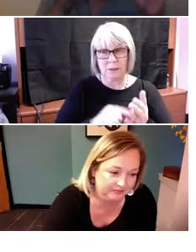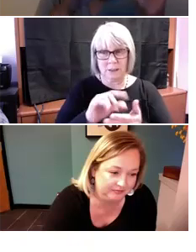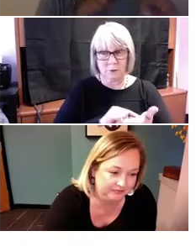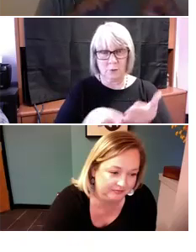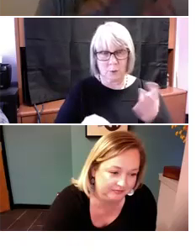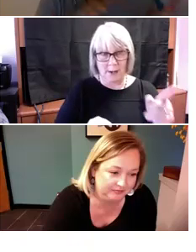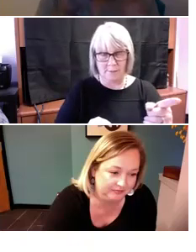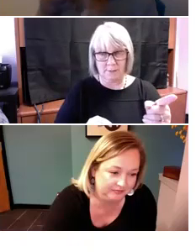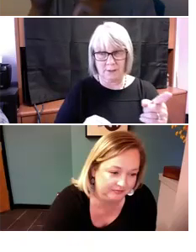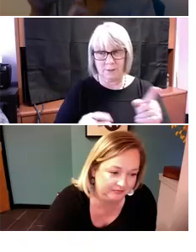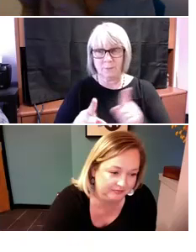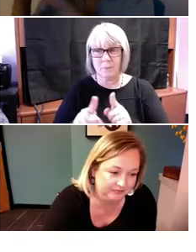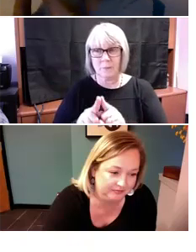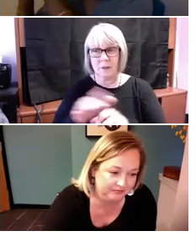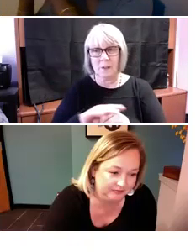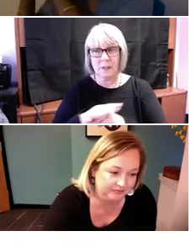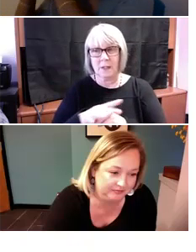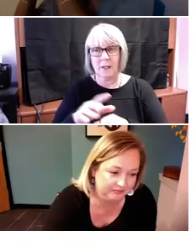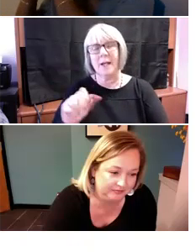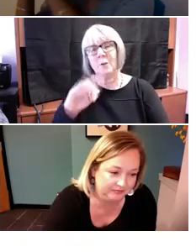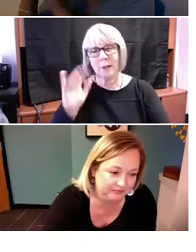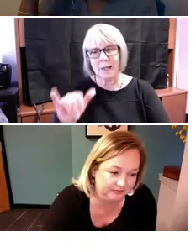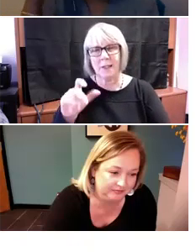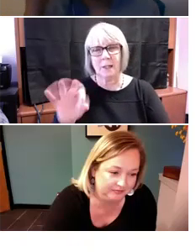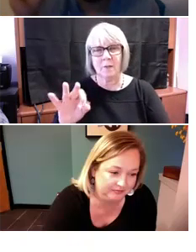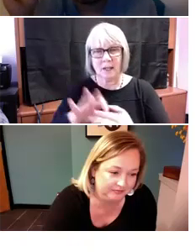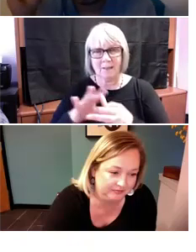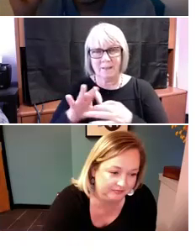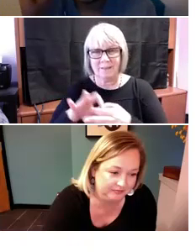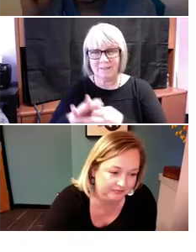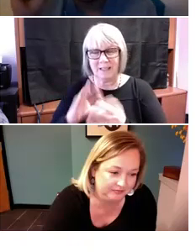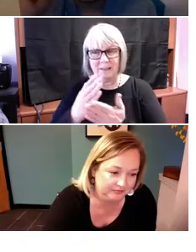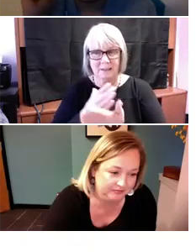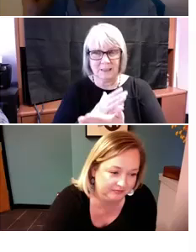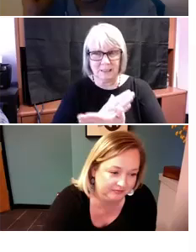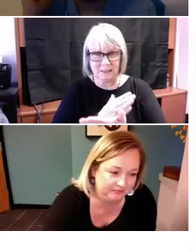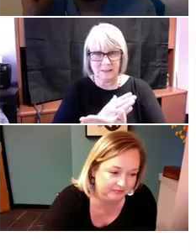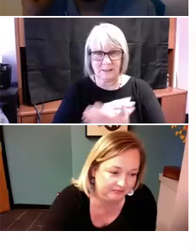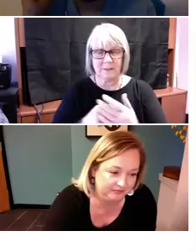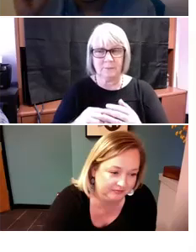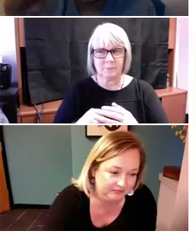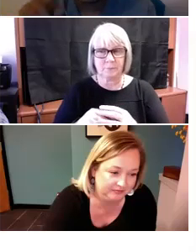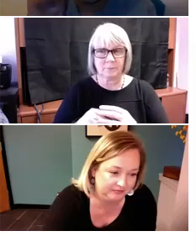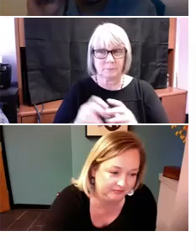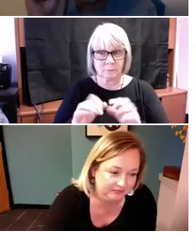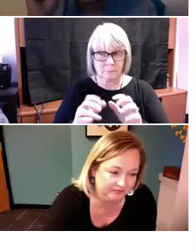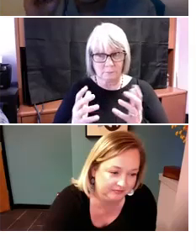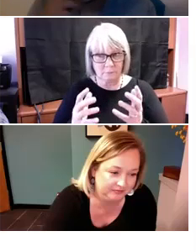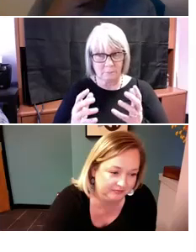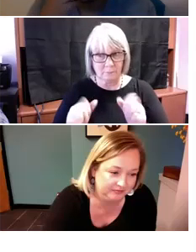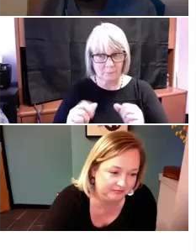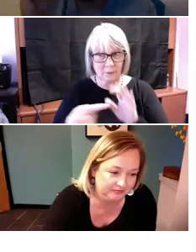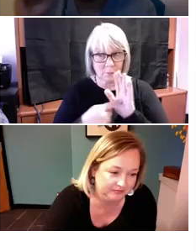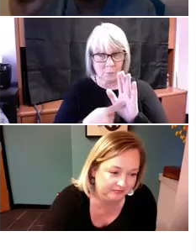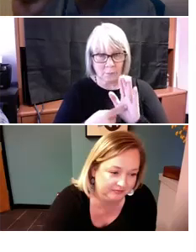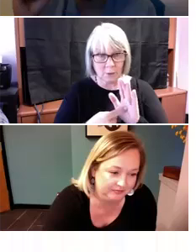as an array of linked lists in a C++ program? Type in yes or no. Can you represent